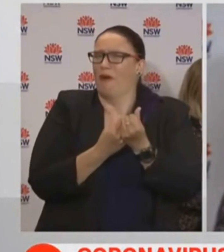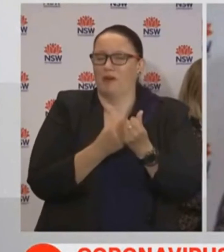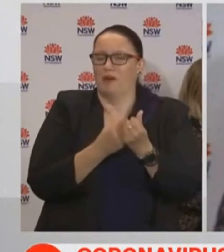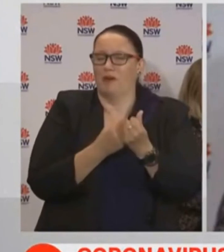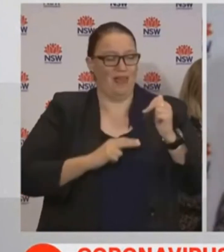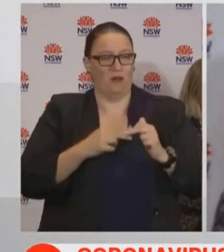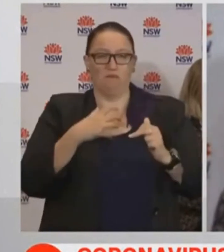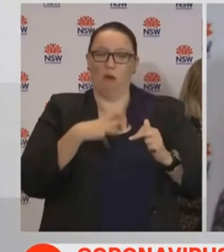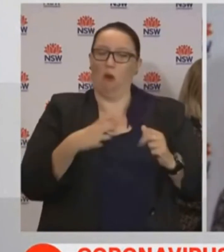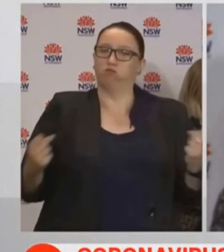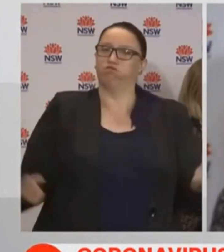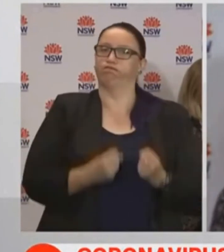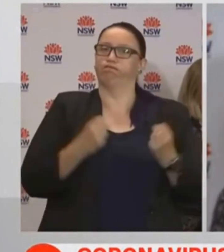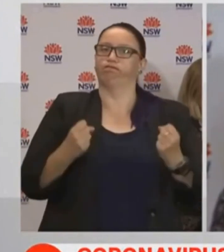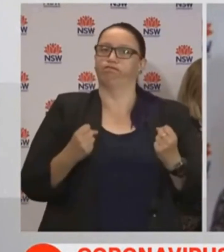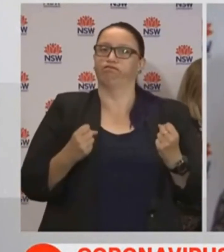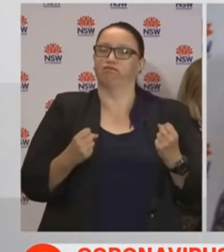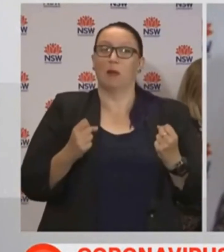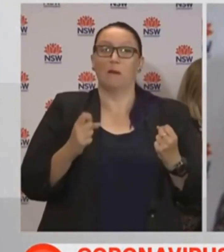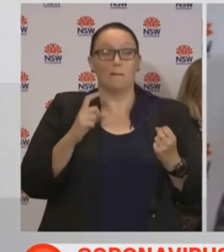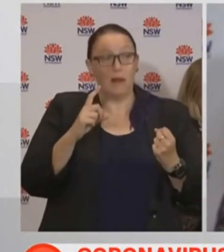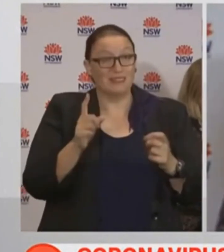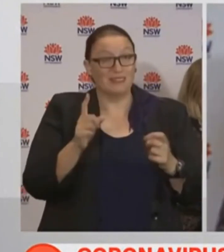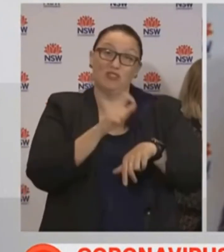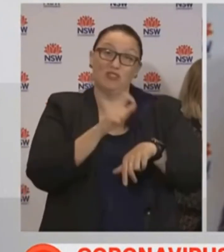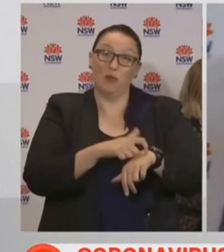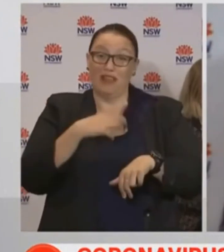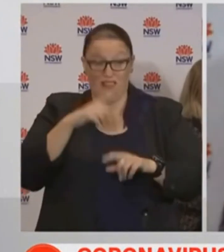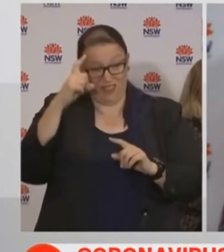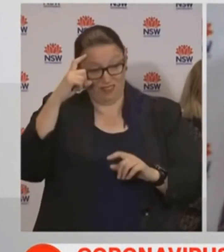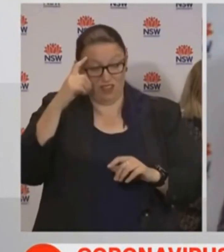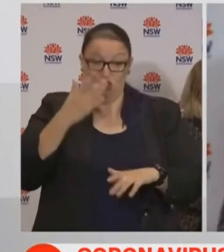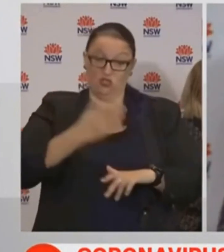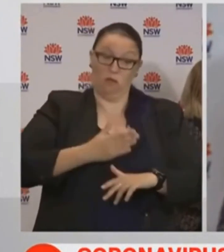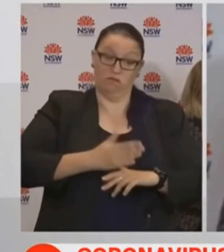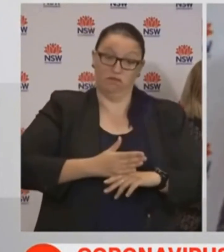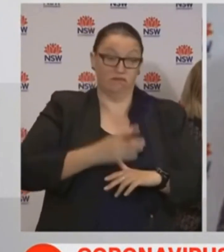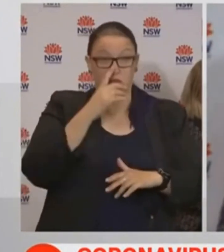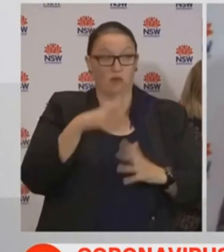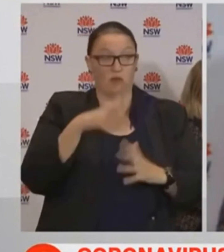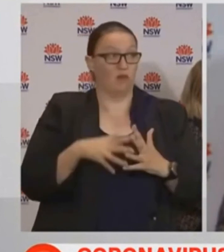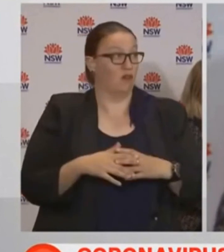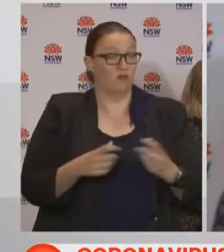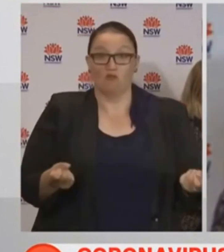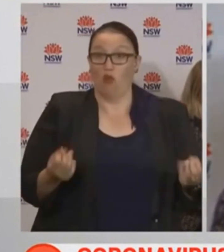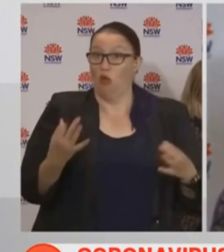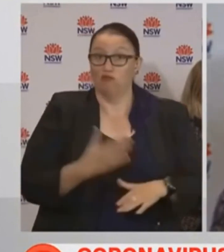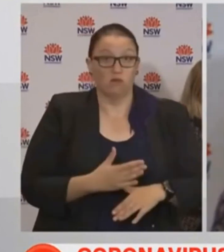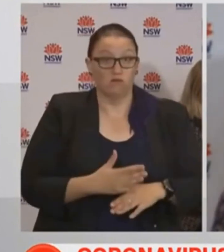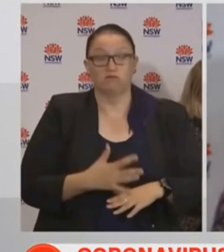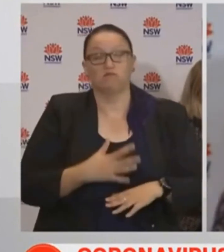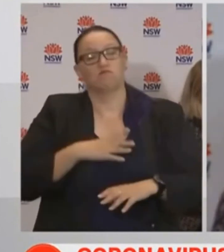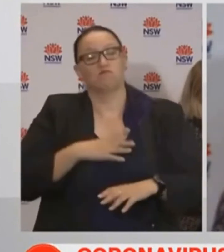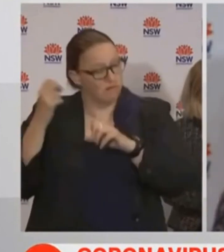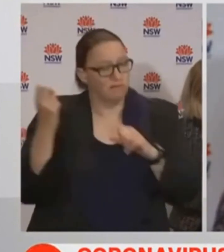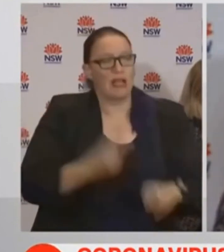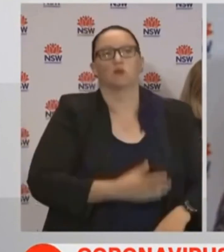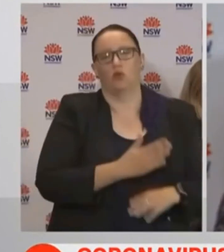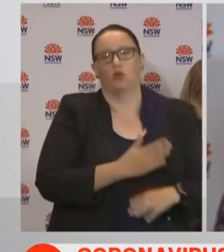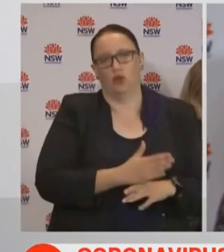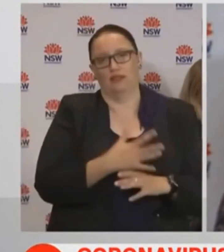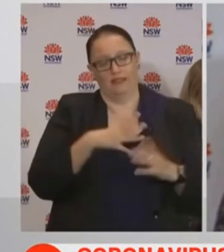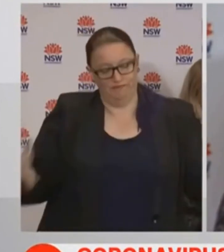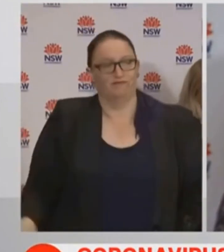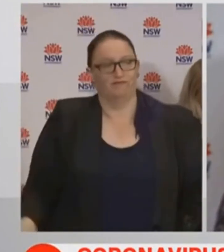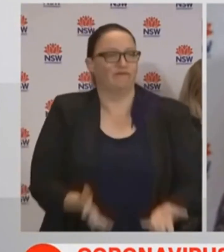have to focus on getting those jobs back. And that is a focus which we are very invigorated about in New South Wales. We